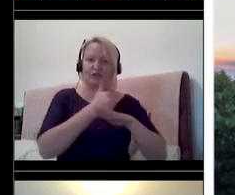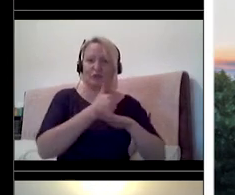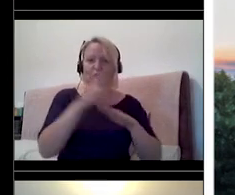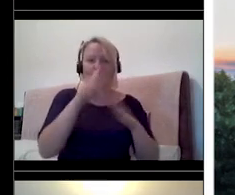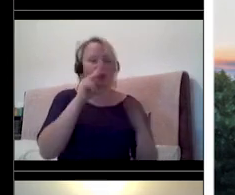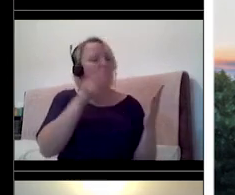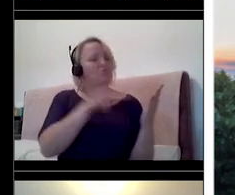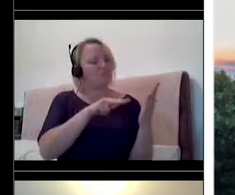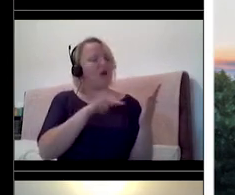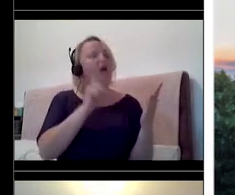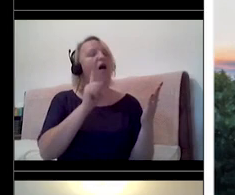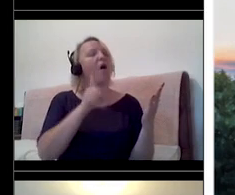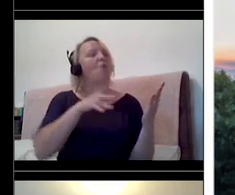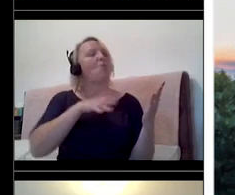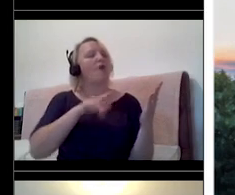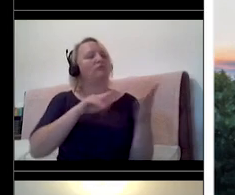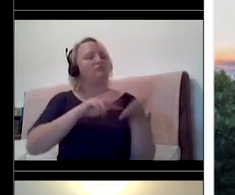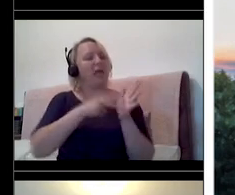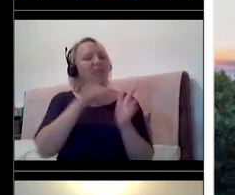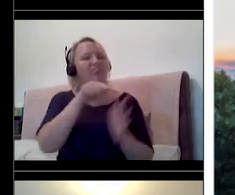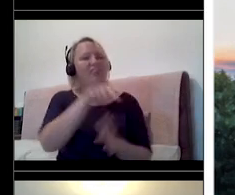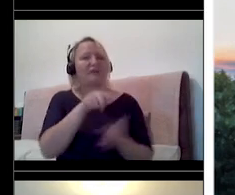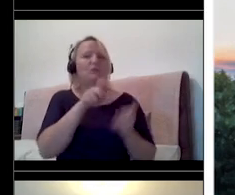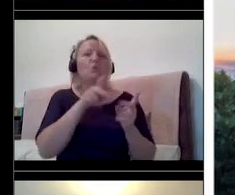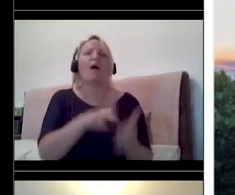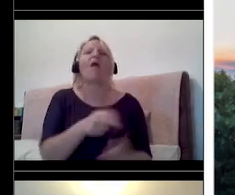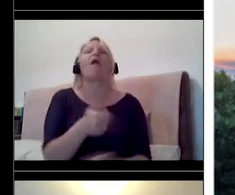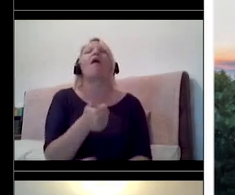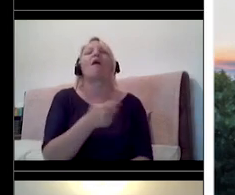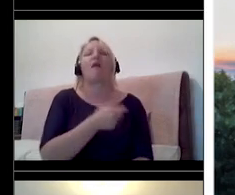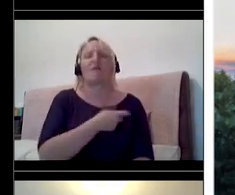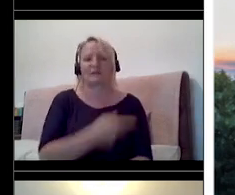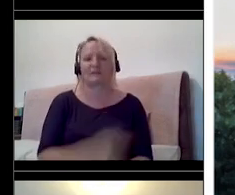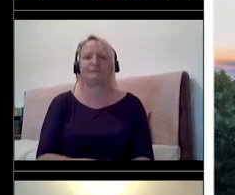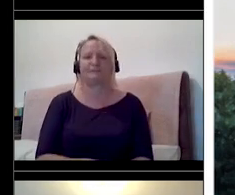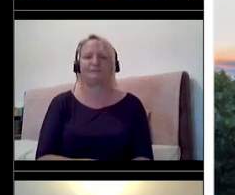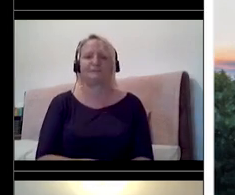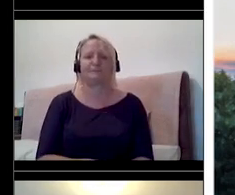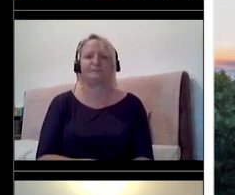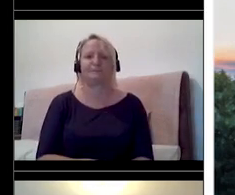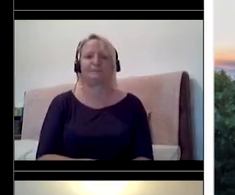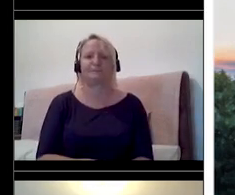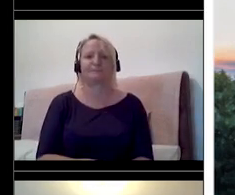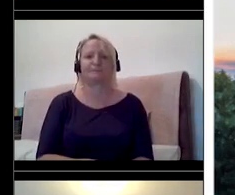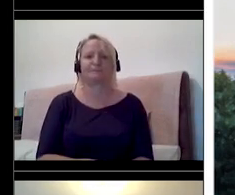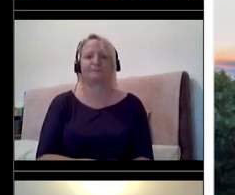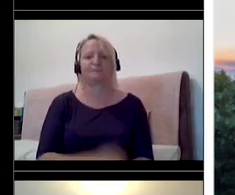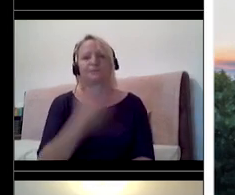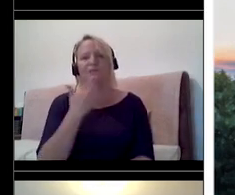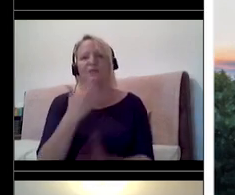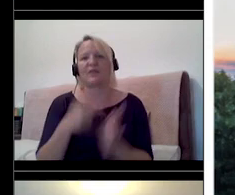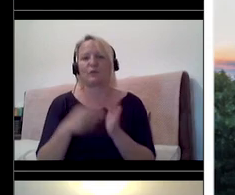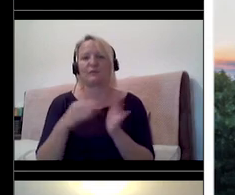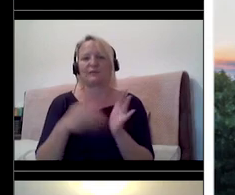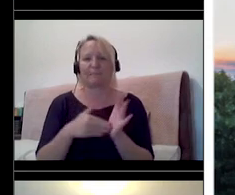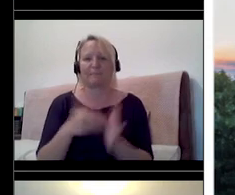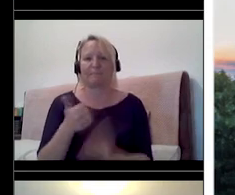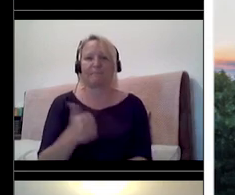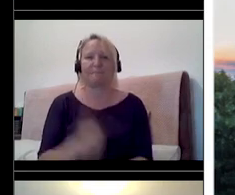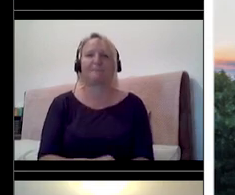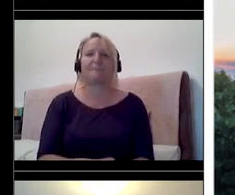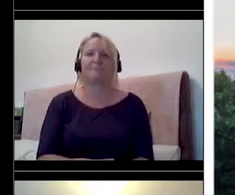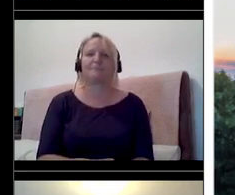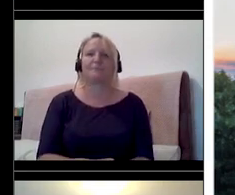proposing to control the impacts during that period. Thank you, Tim. And I'm going to ask you again